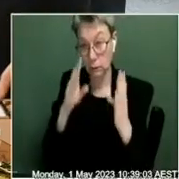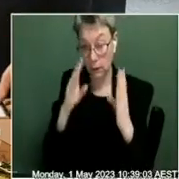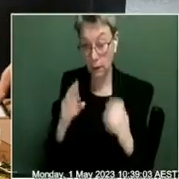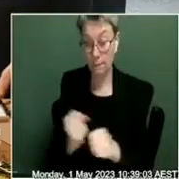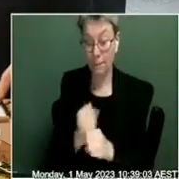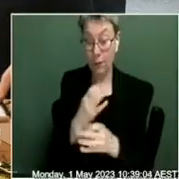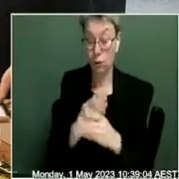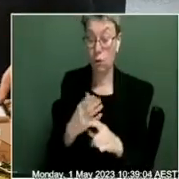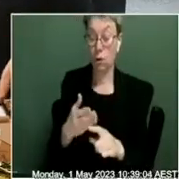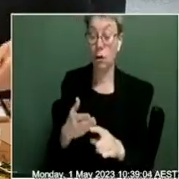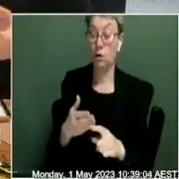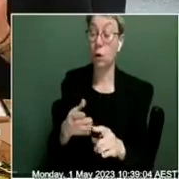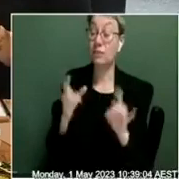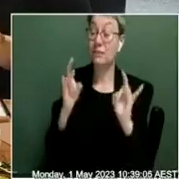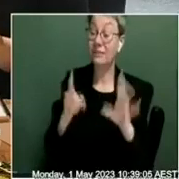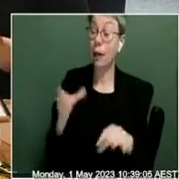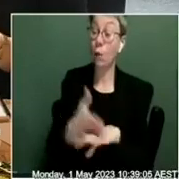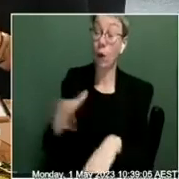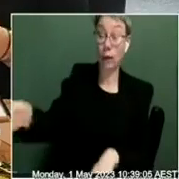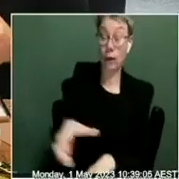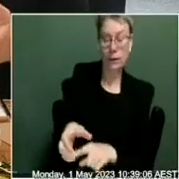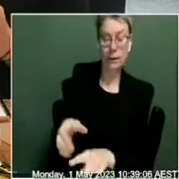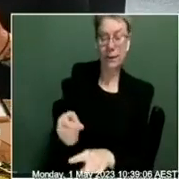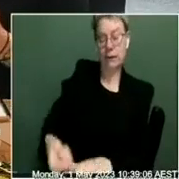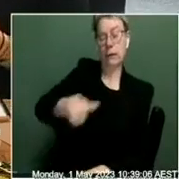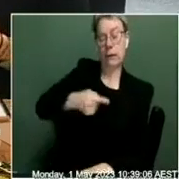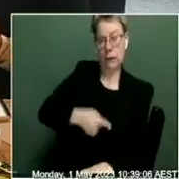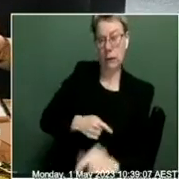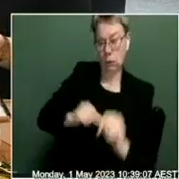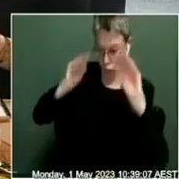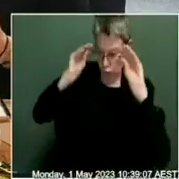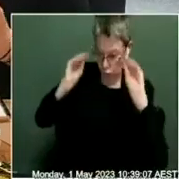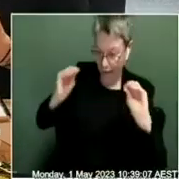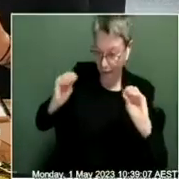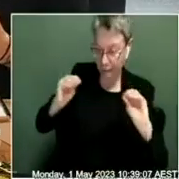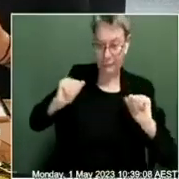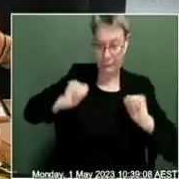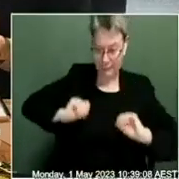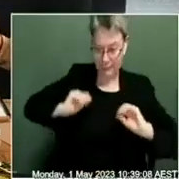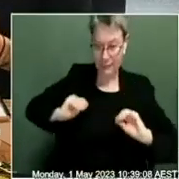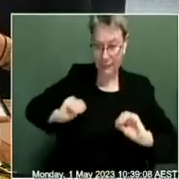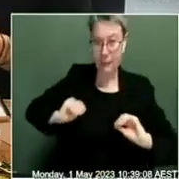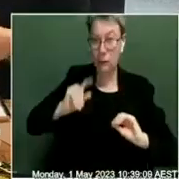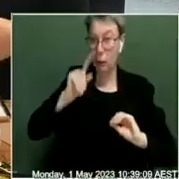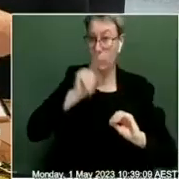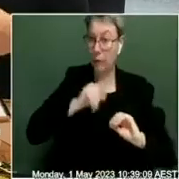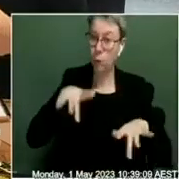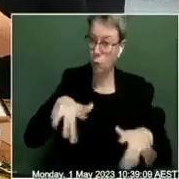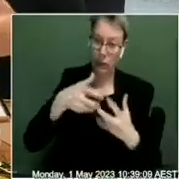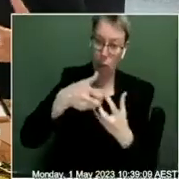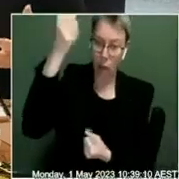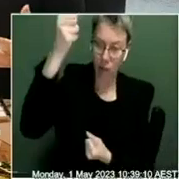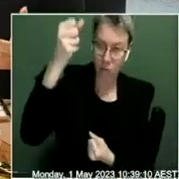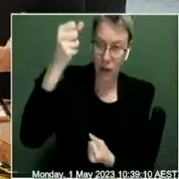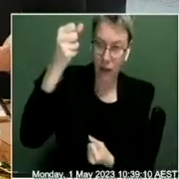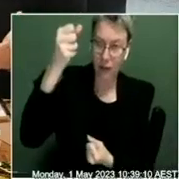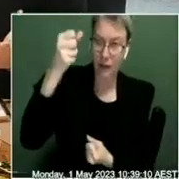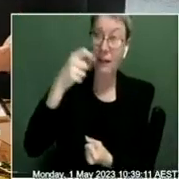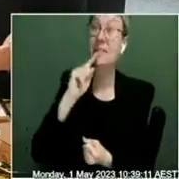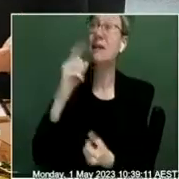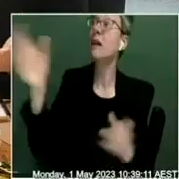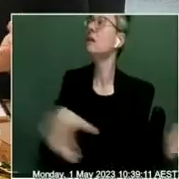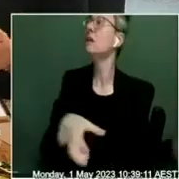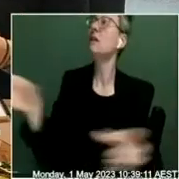reach the certain qualifications to join the sector, as well as then seeking to retain the existing workforce as well. But the pandemic has